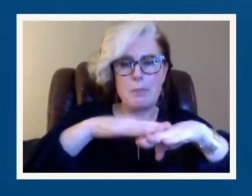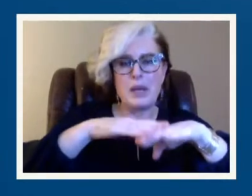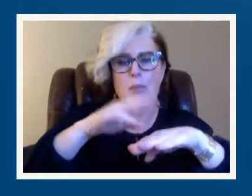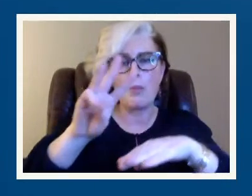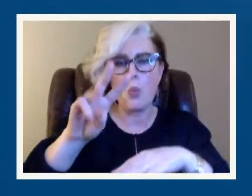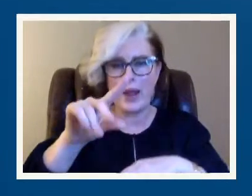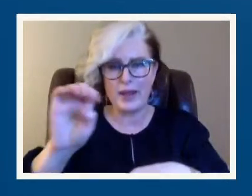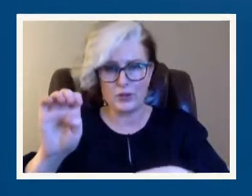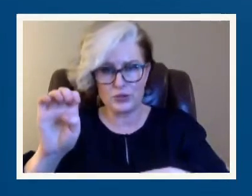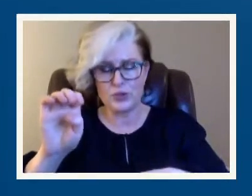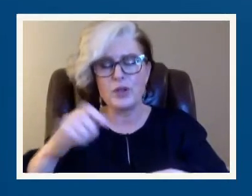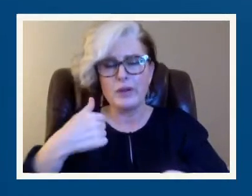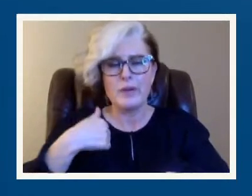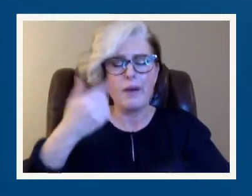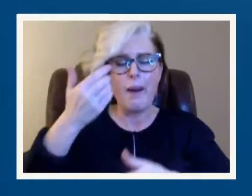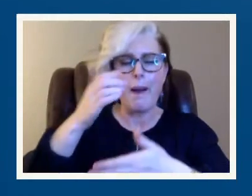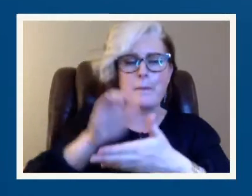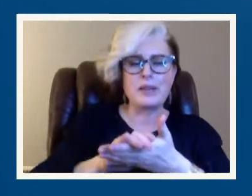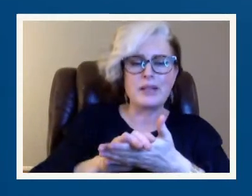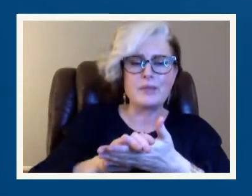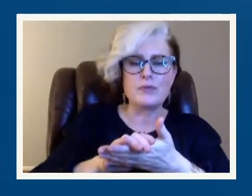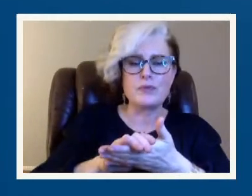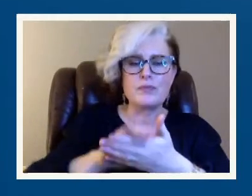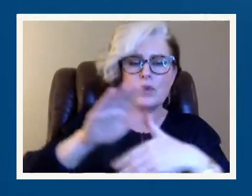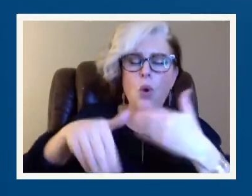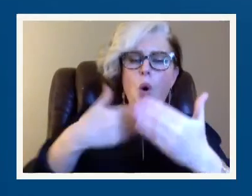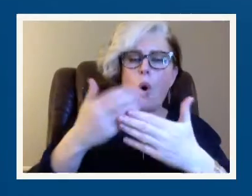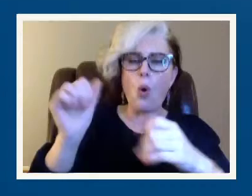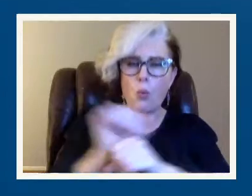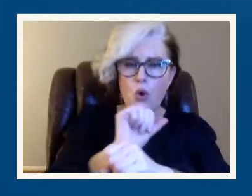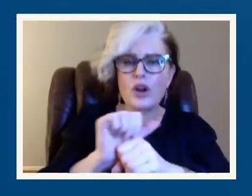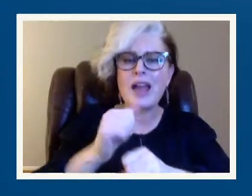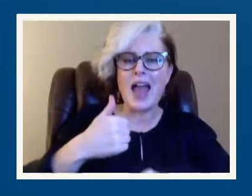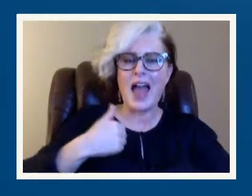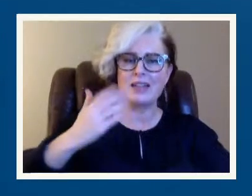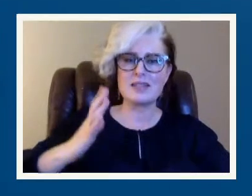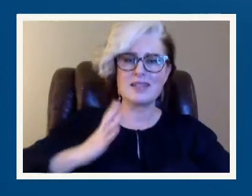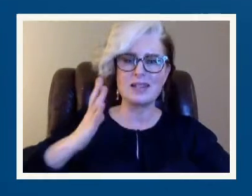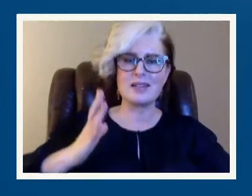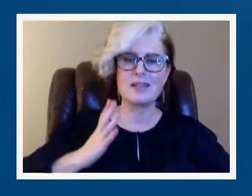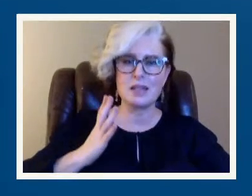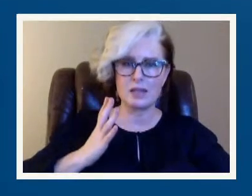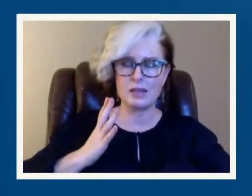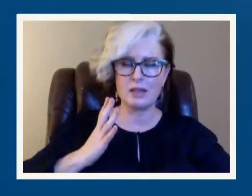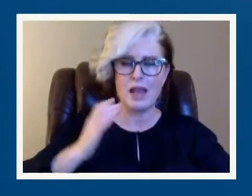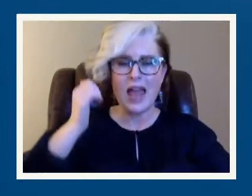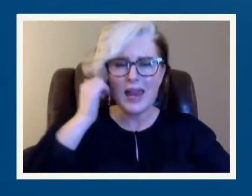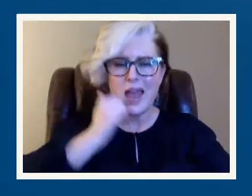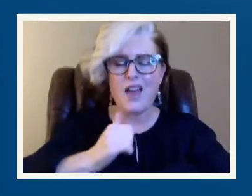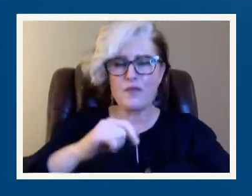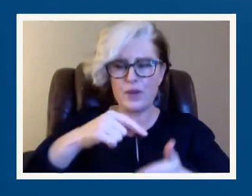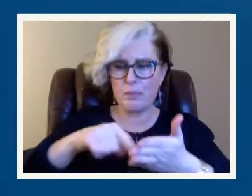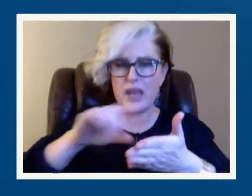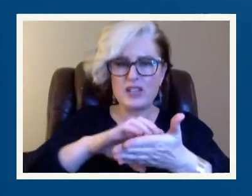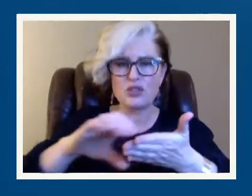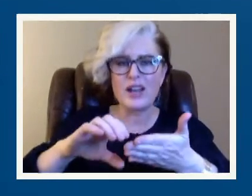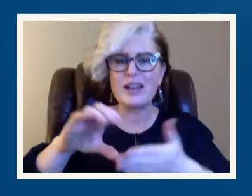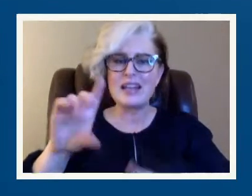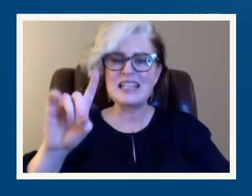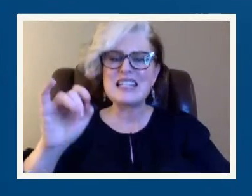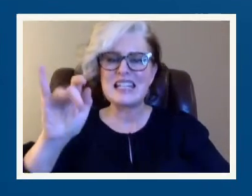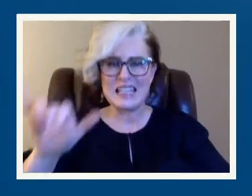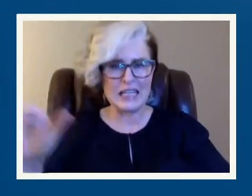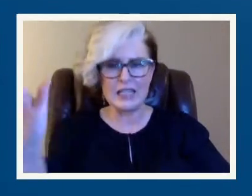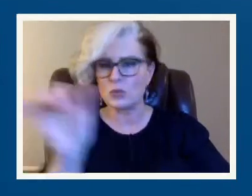I believe that all work has dignity, and every paycheck must have dignity as well, too.